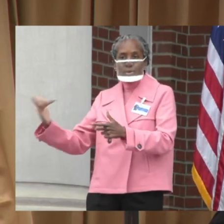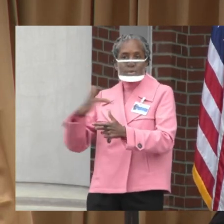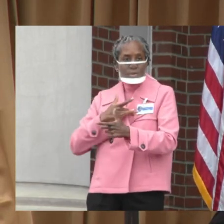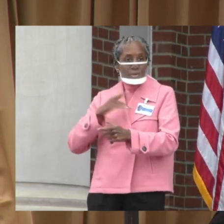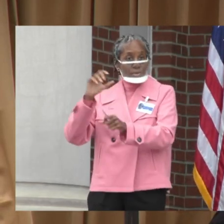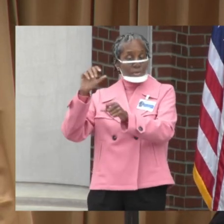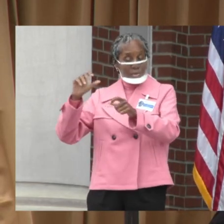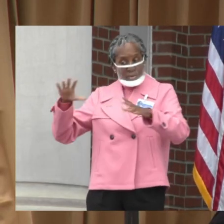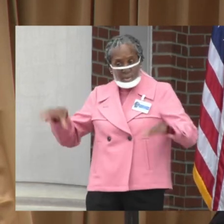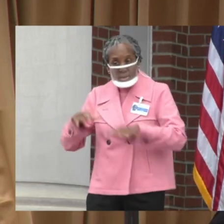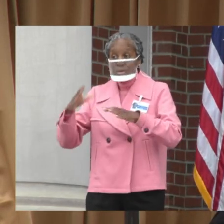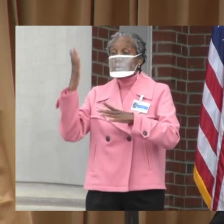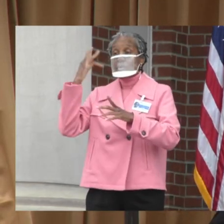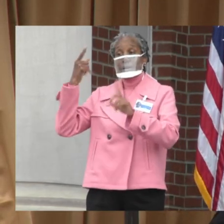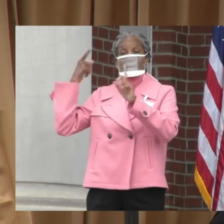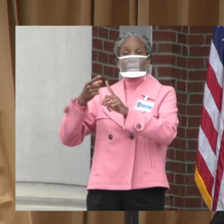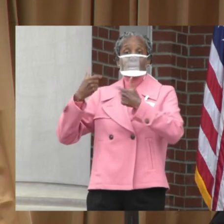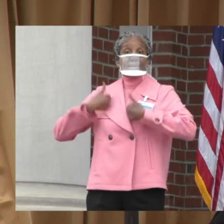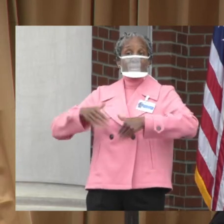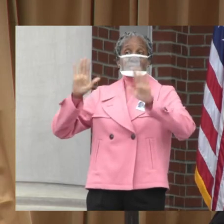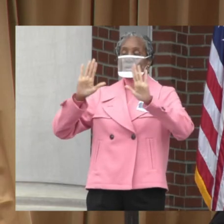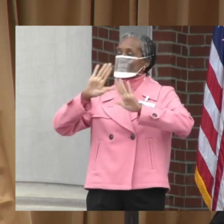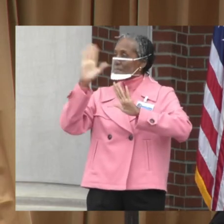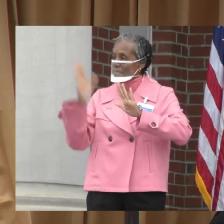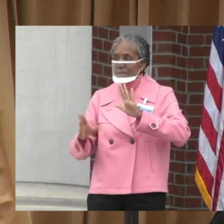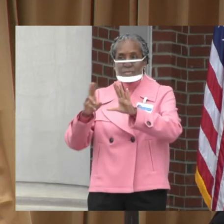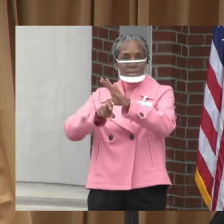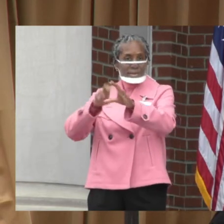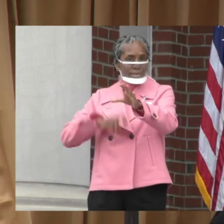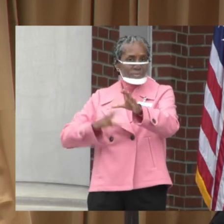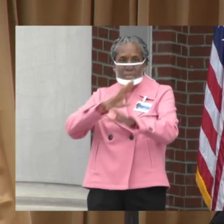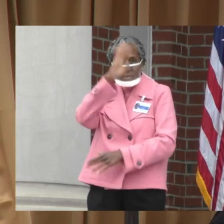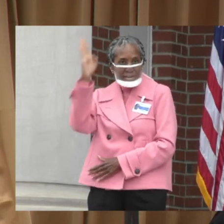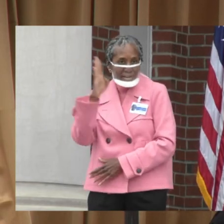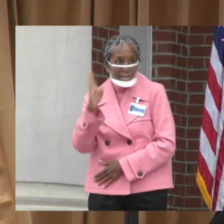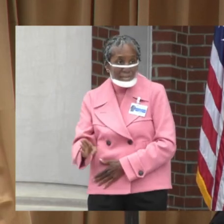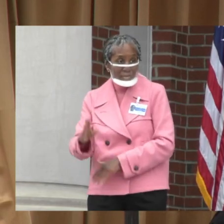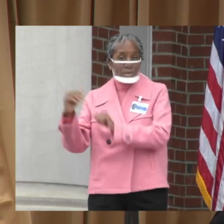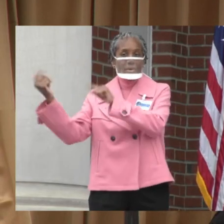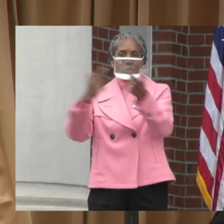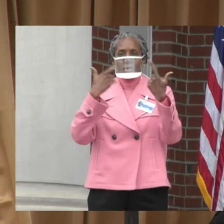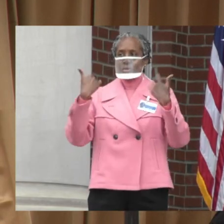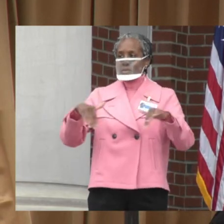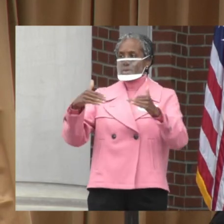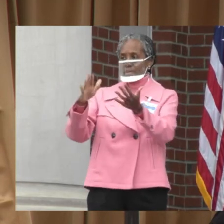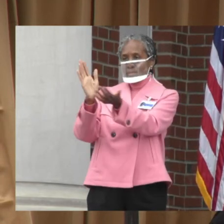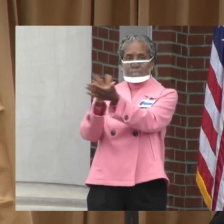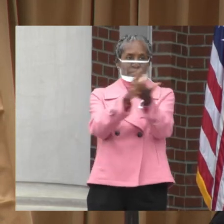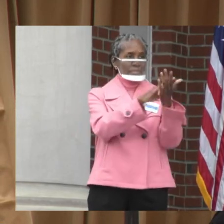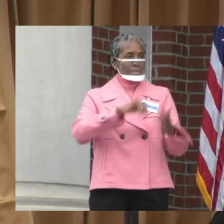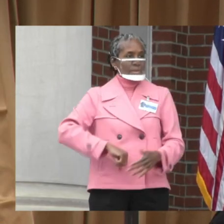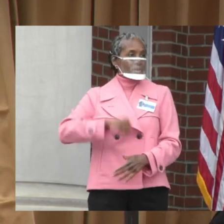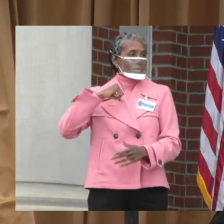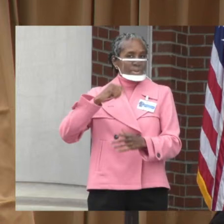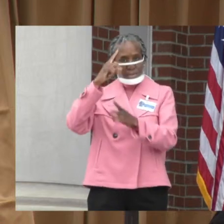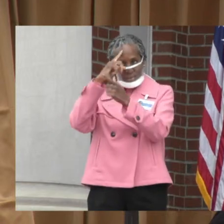did not give up. You did not give in. And we are all so very proud.